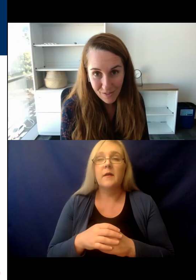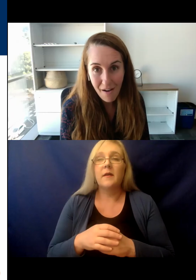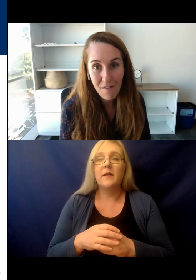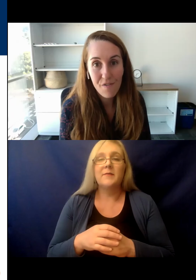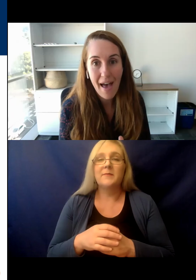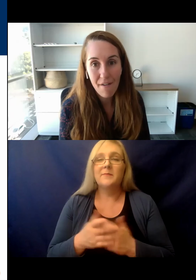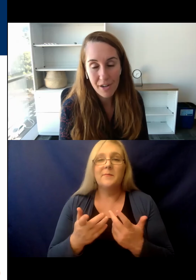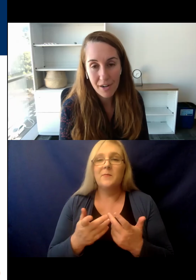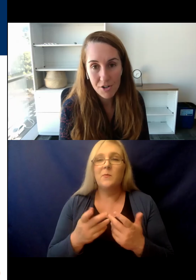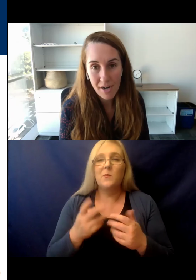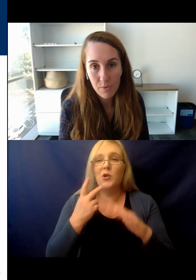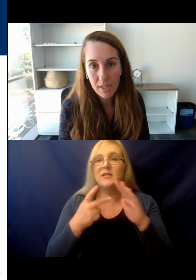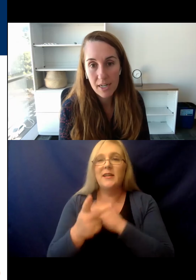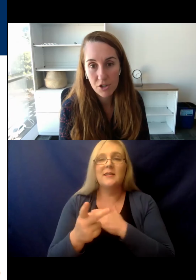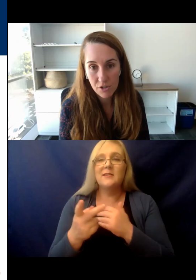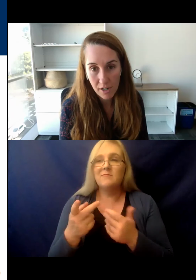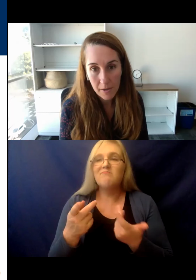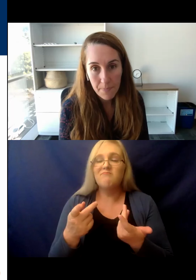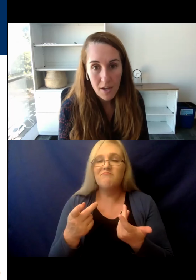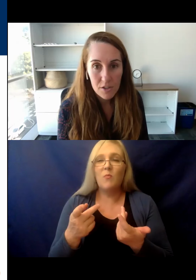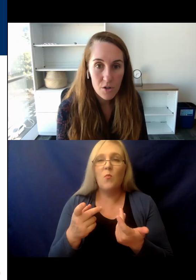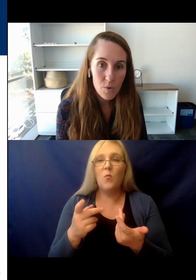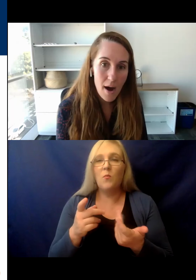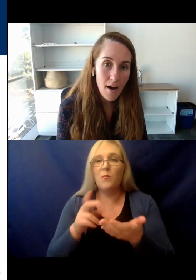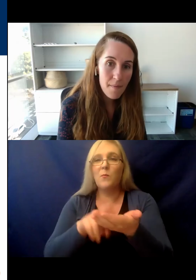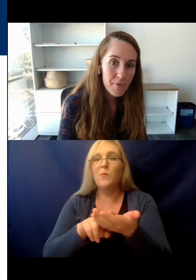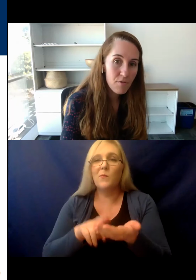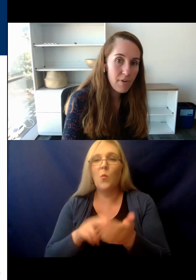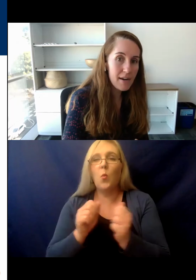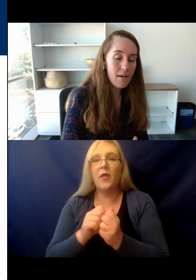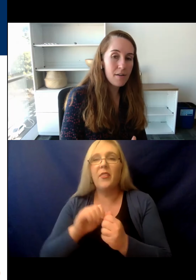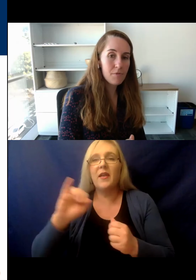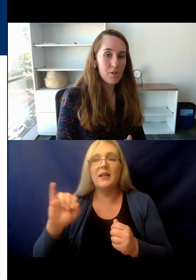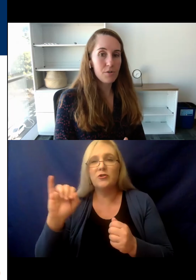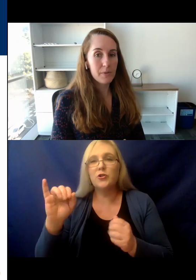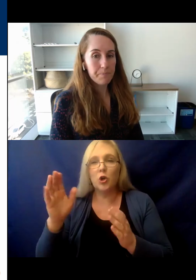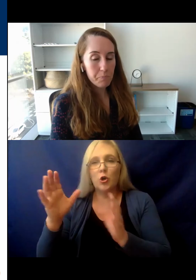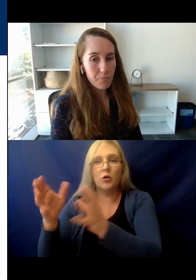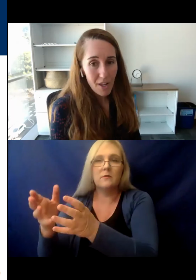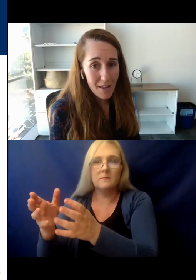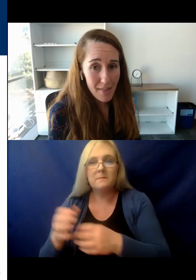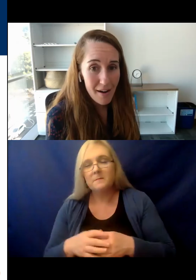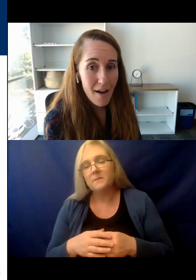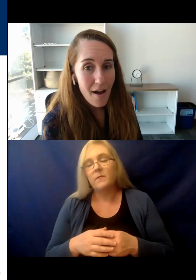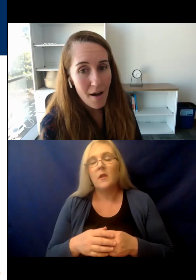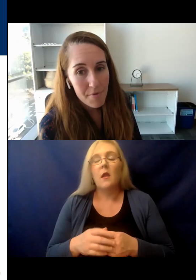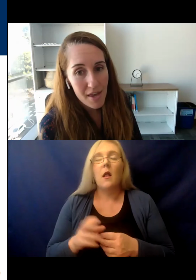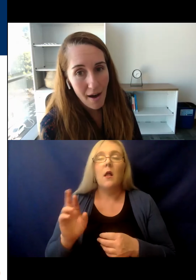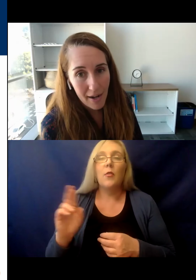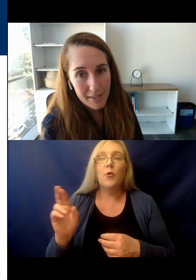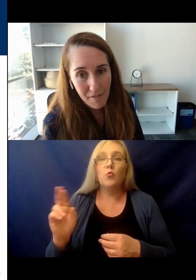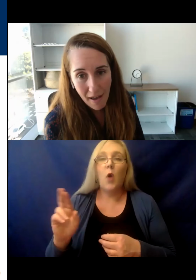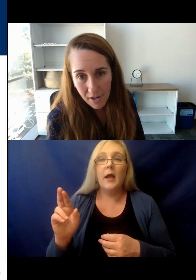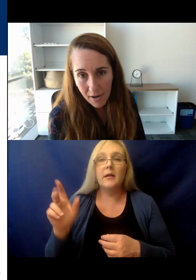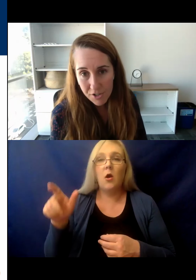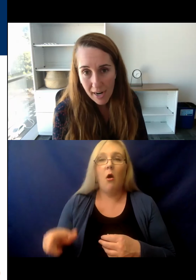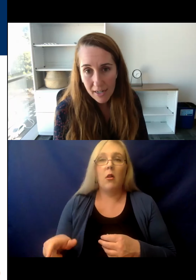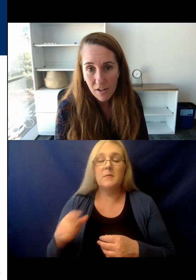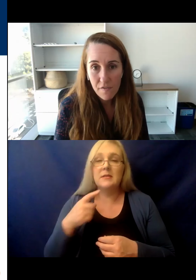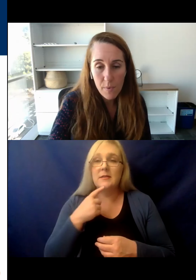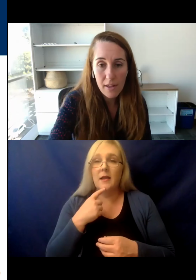predictive of having a contract with an insurer. So the right column shows that the odds of